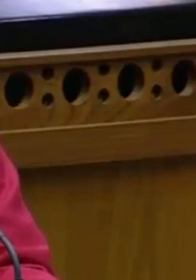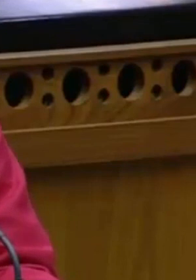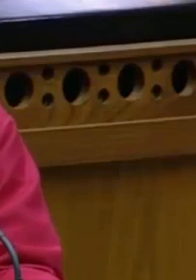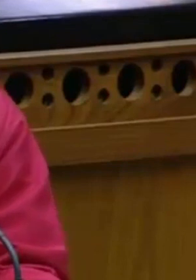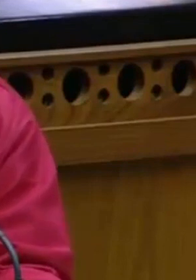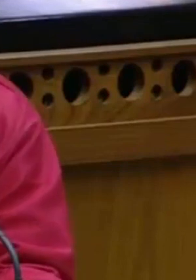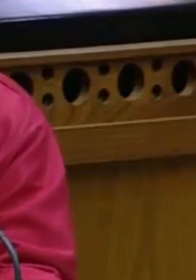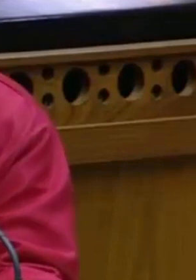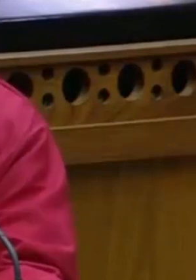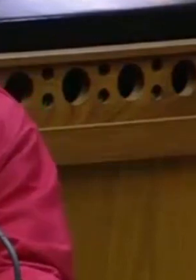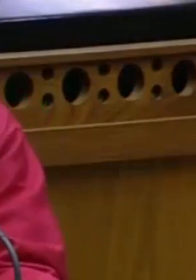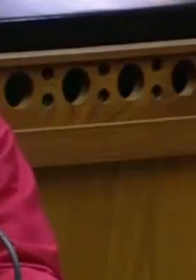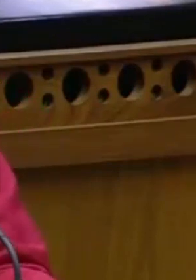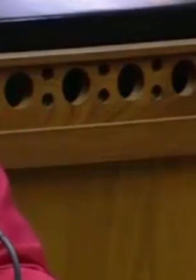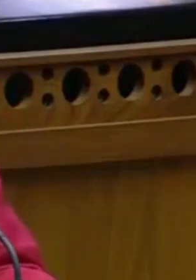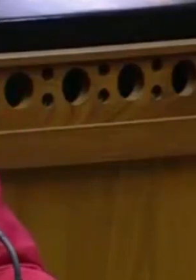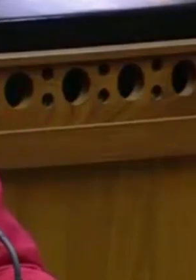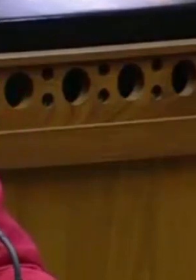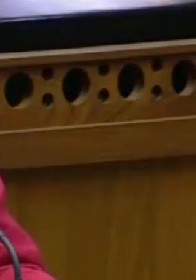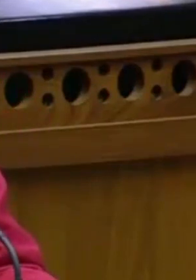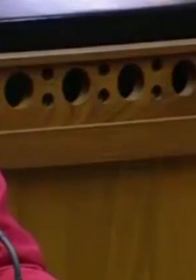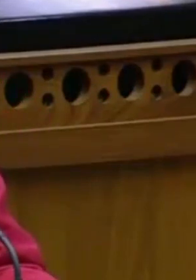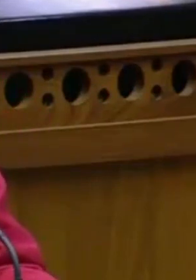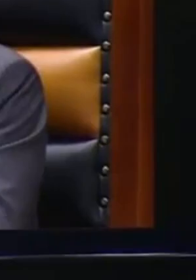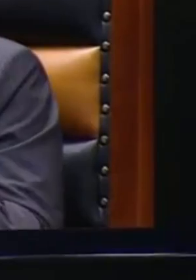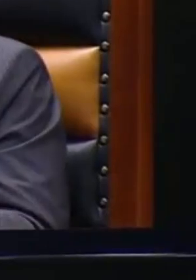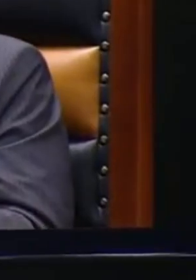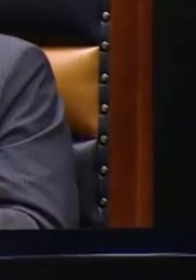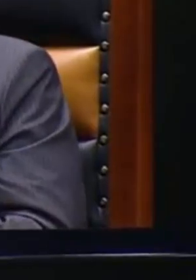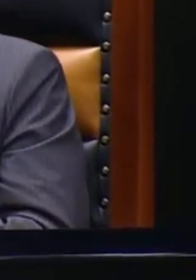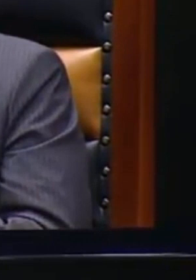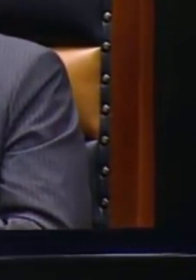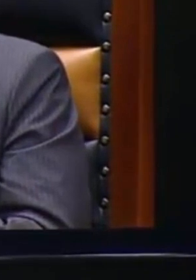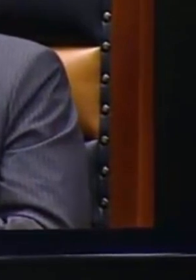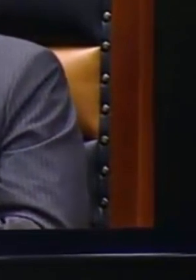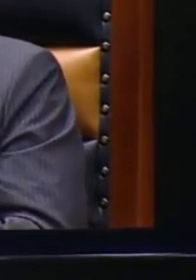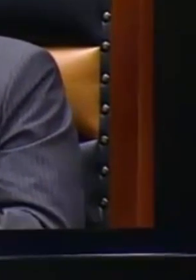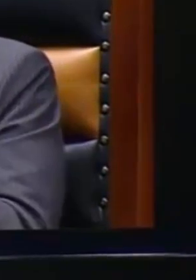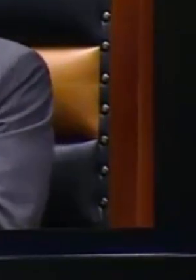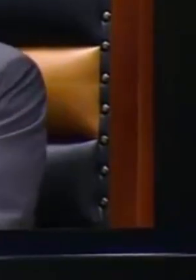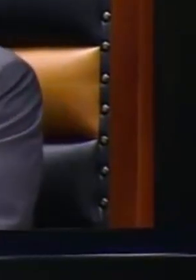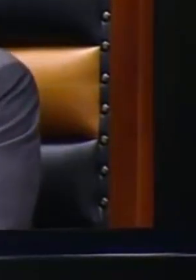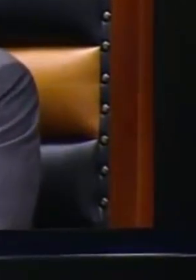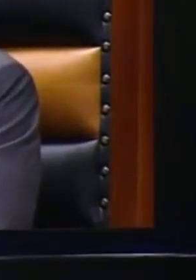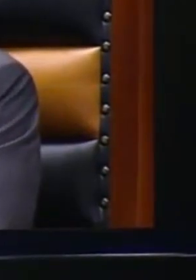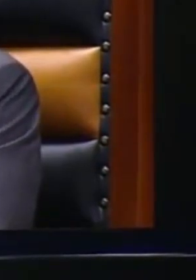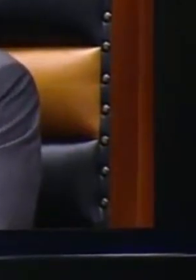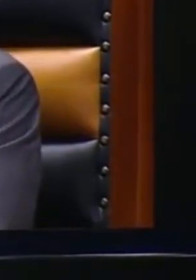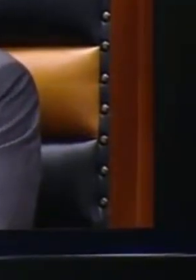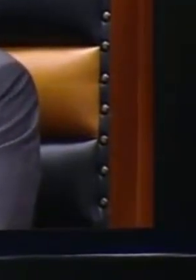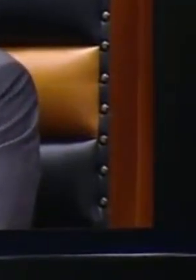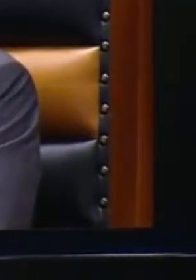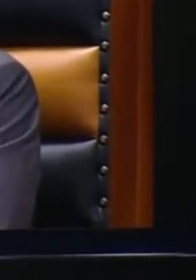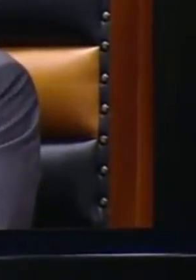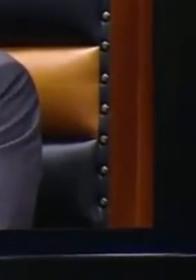Northwest, Suprama Umape, and many others, of course. And also, Chair, the Honorable Chief Whip